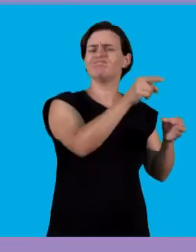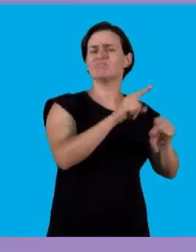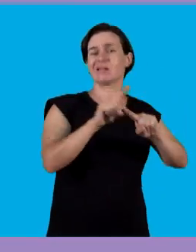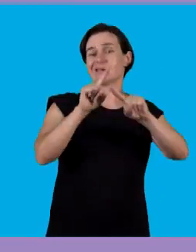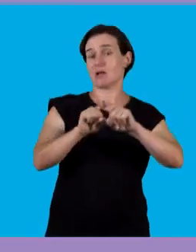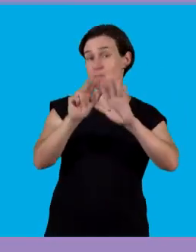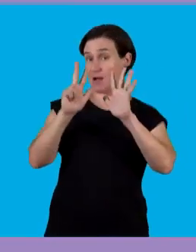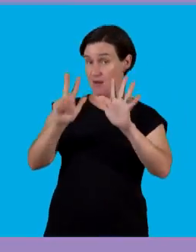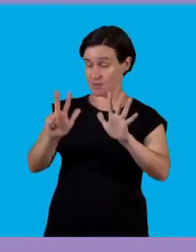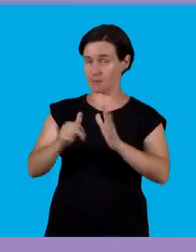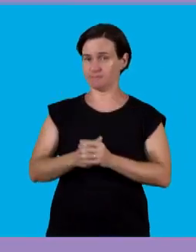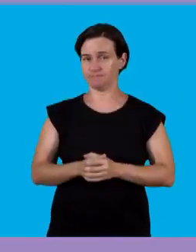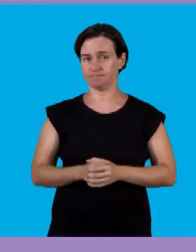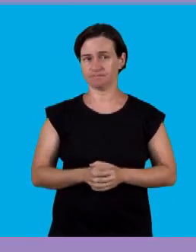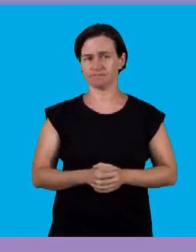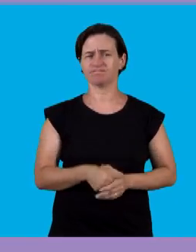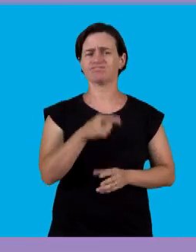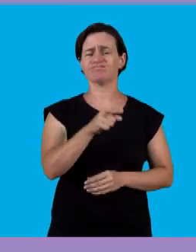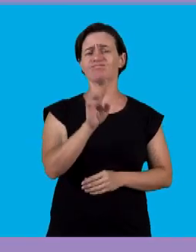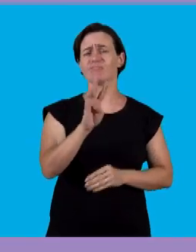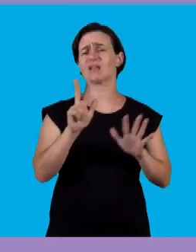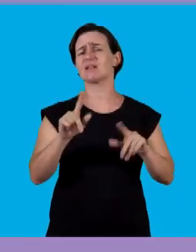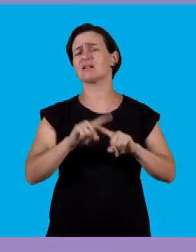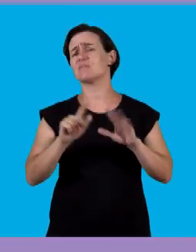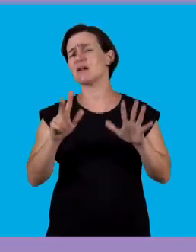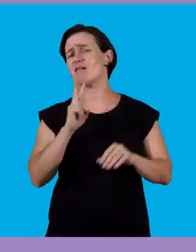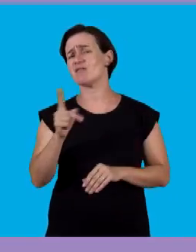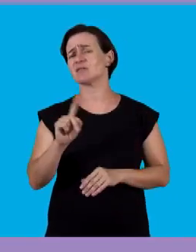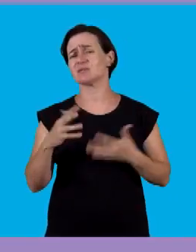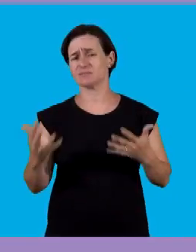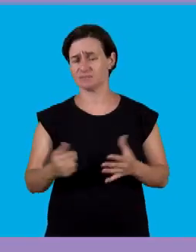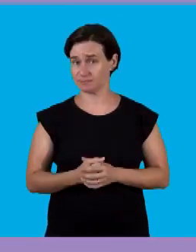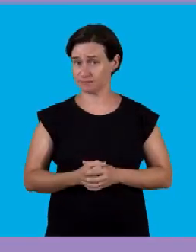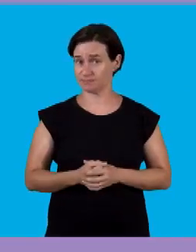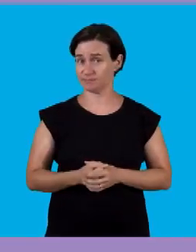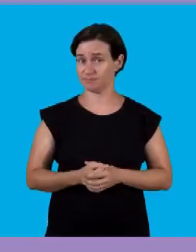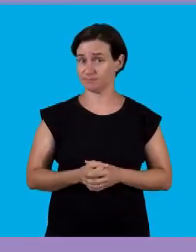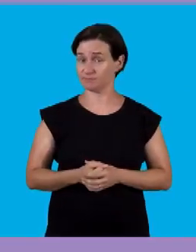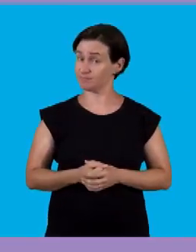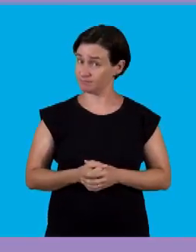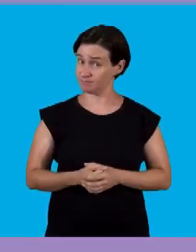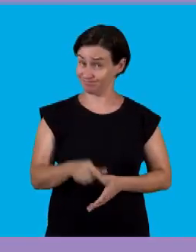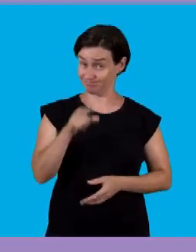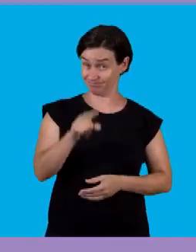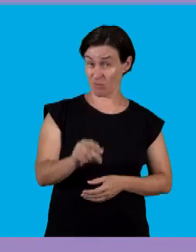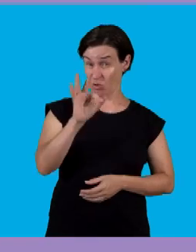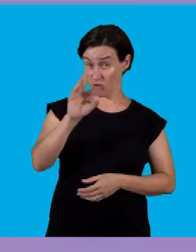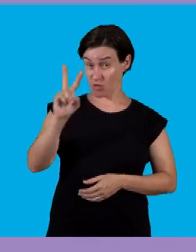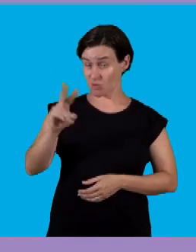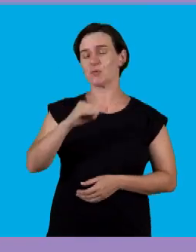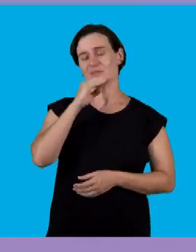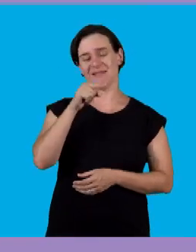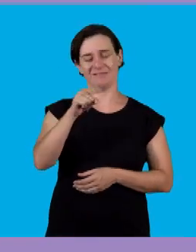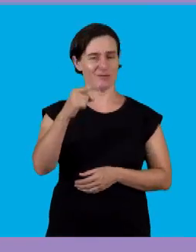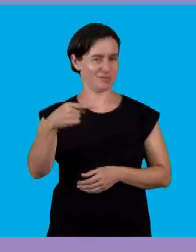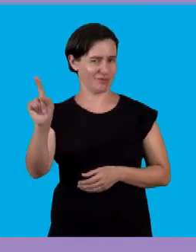are going to multiply that 4 by 8. And when we say 4 multiplied by 8, what is the answer? If you have